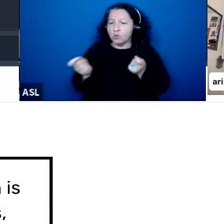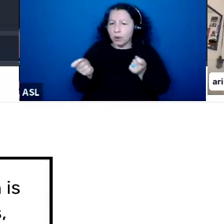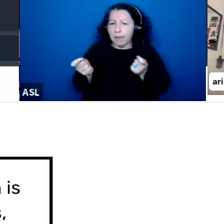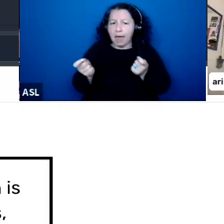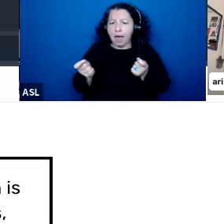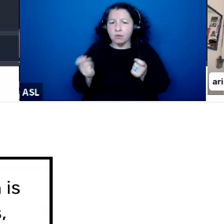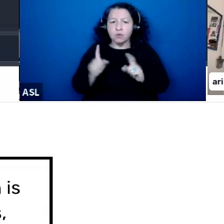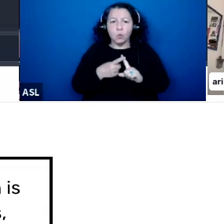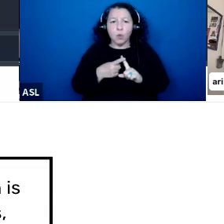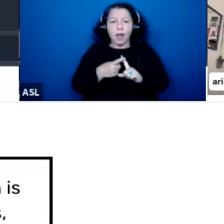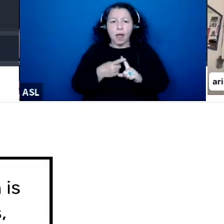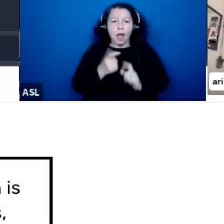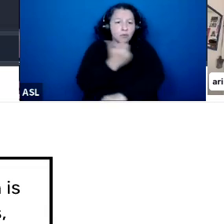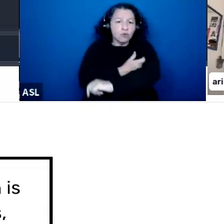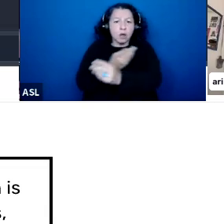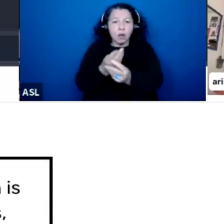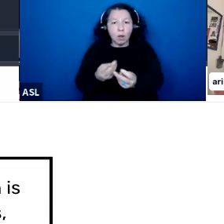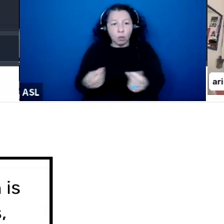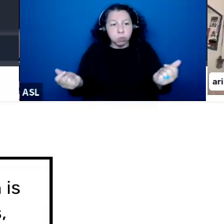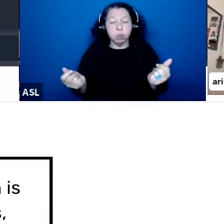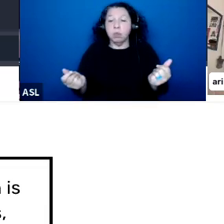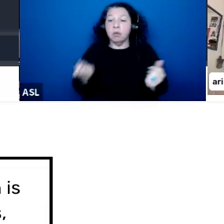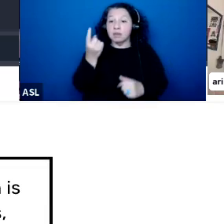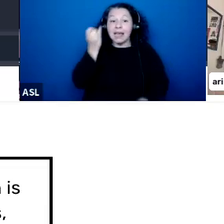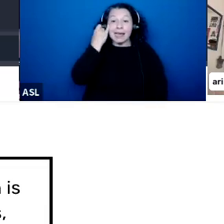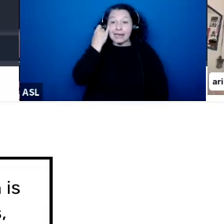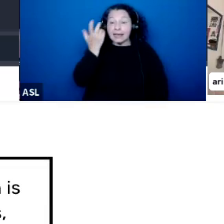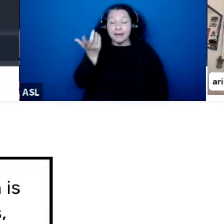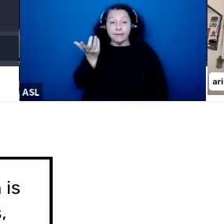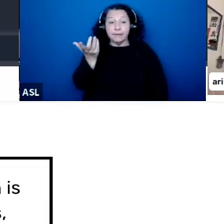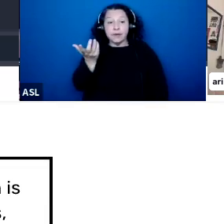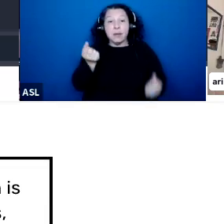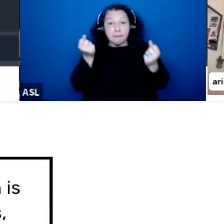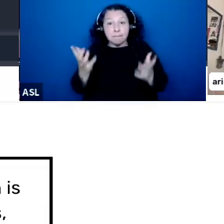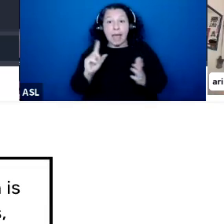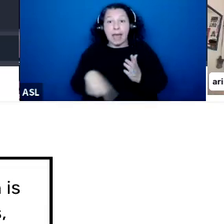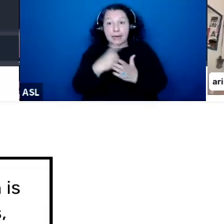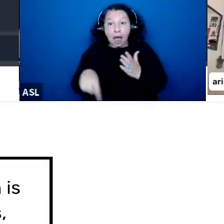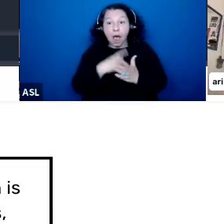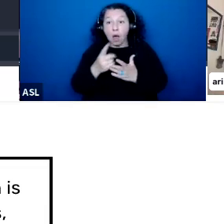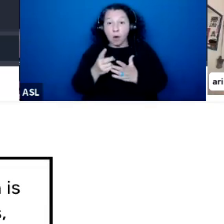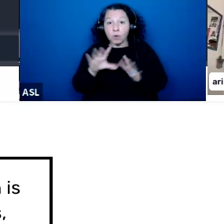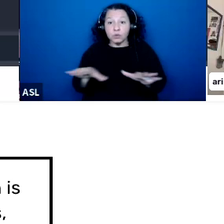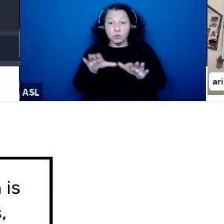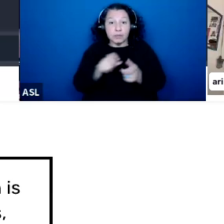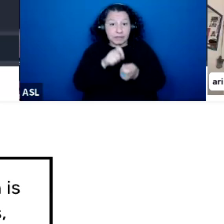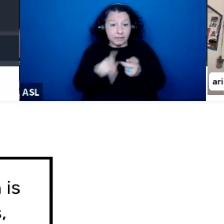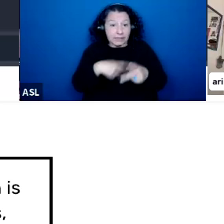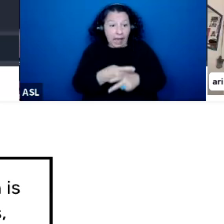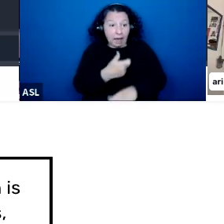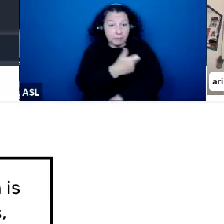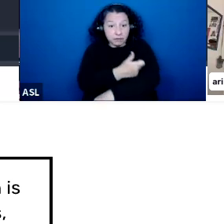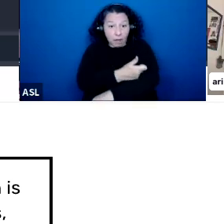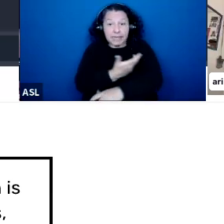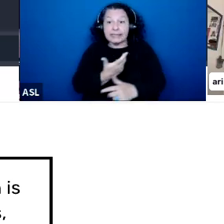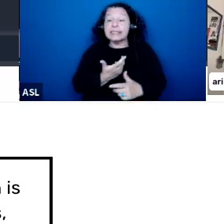about how to manage a calm down? Because if you are spending a lot of days or hours doing